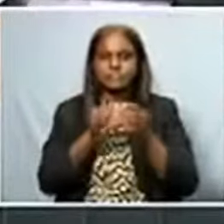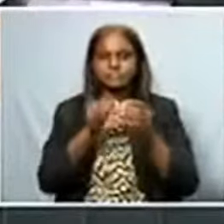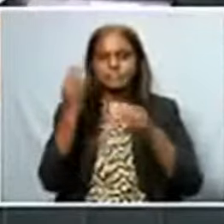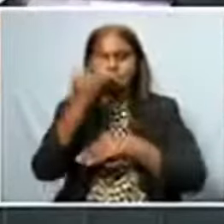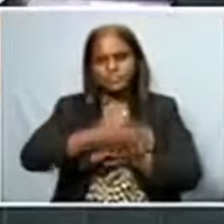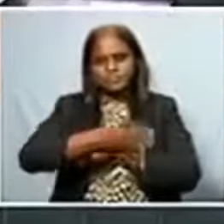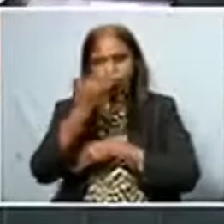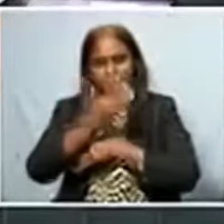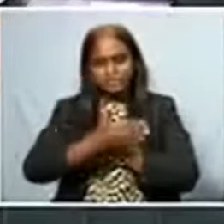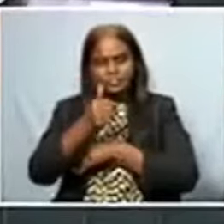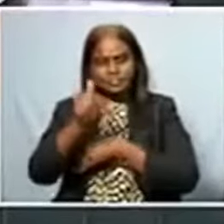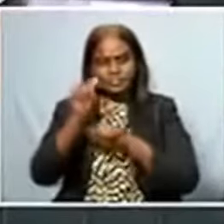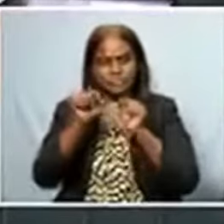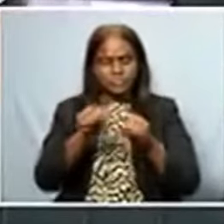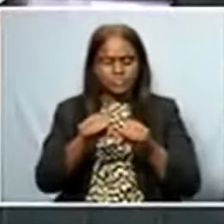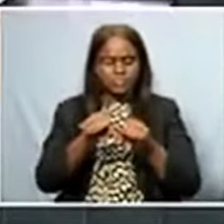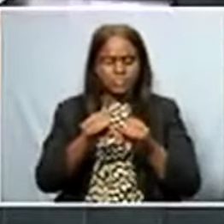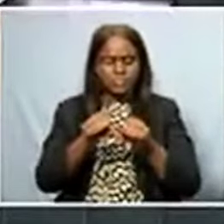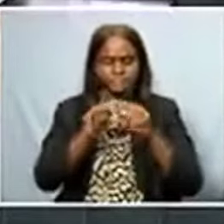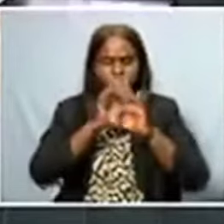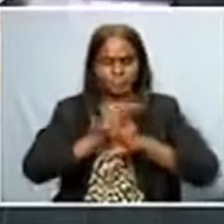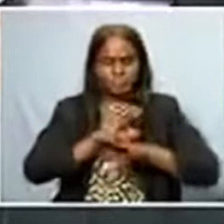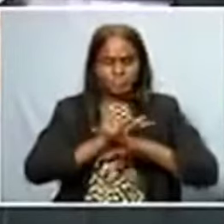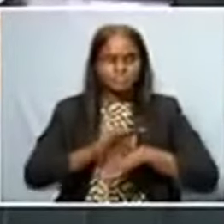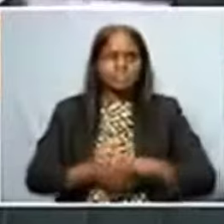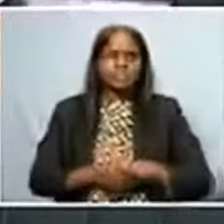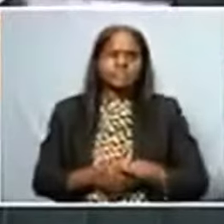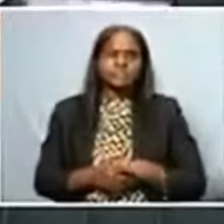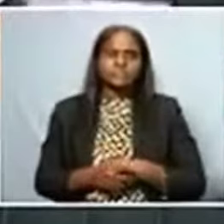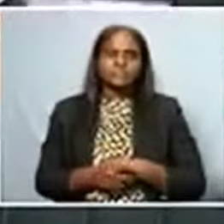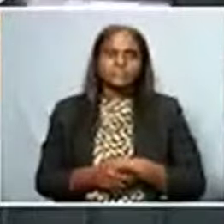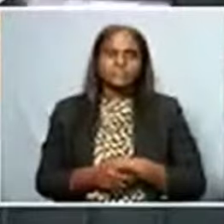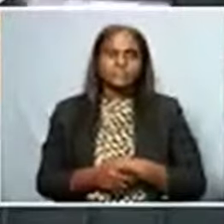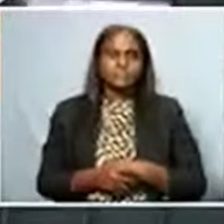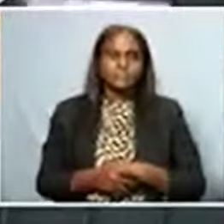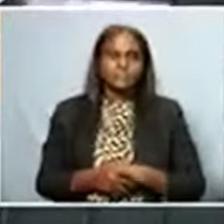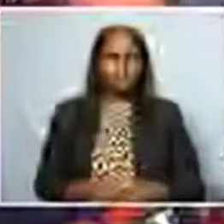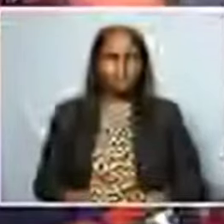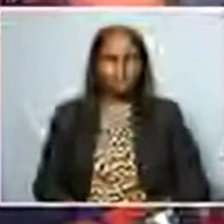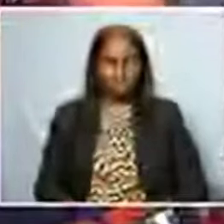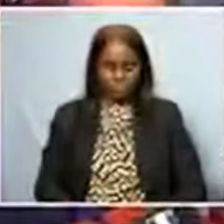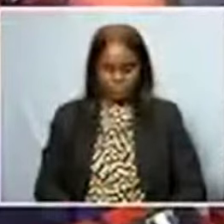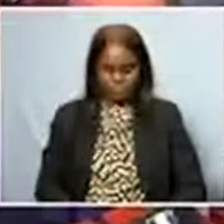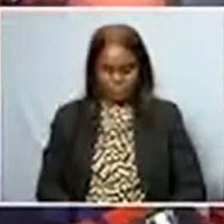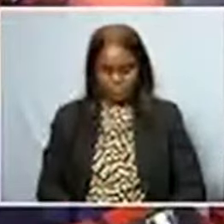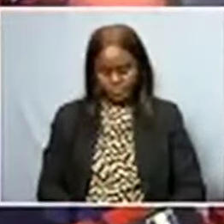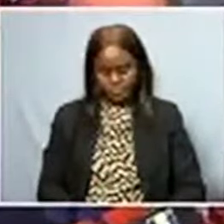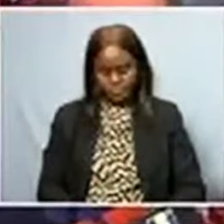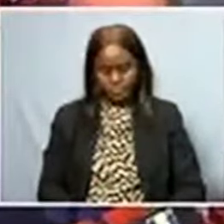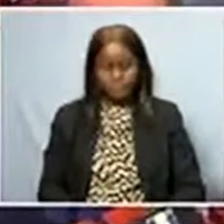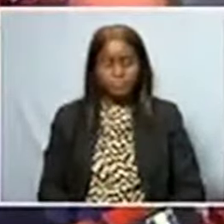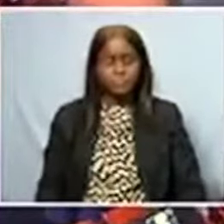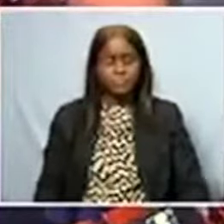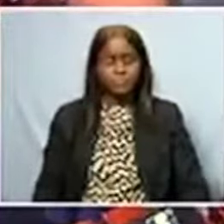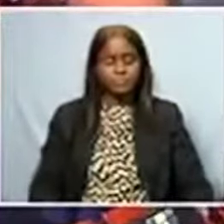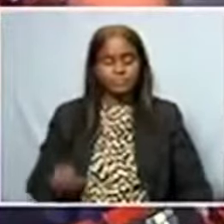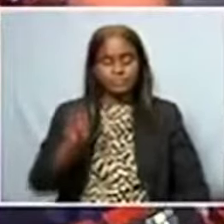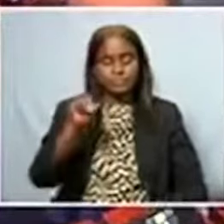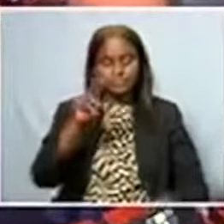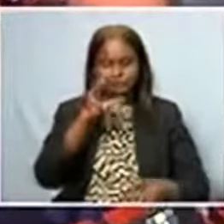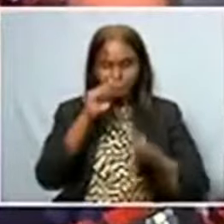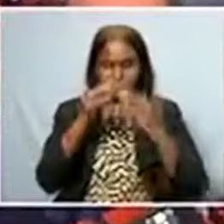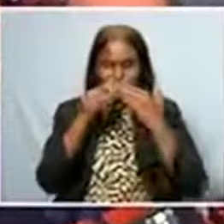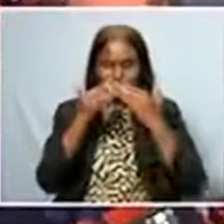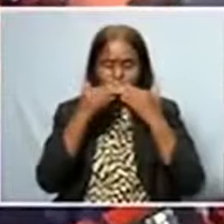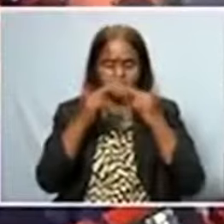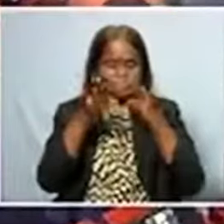borders, at airports. Order. There's a point of order. The Honorable Minister of Information. Mr. Chairman, thank you for